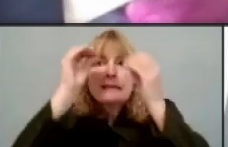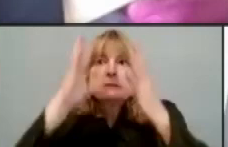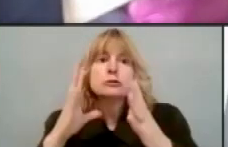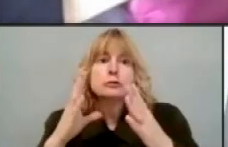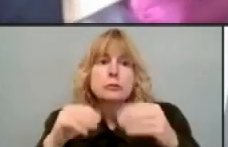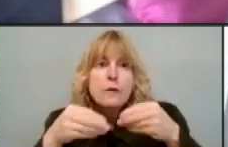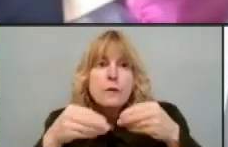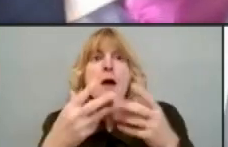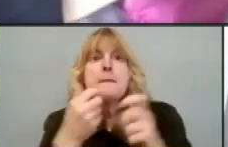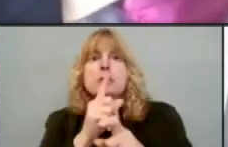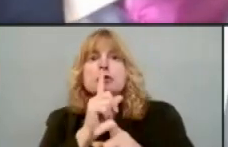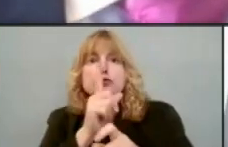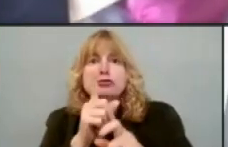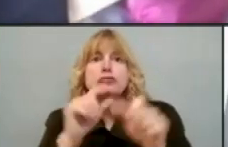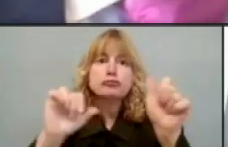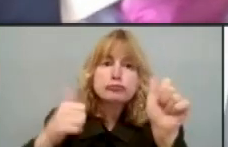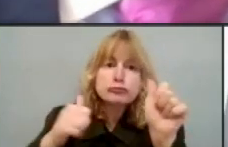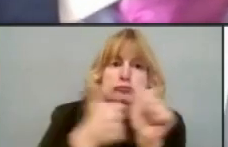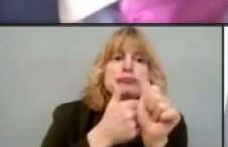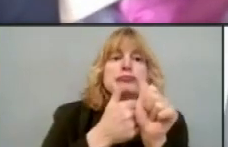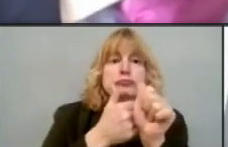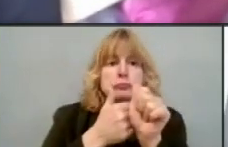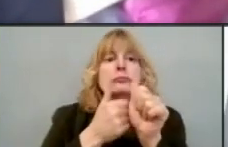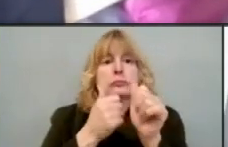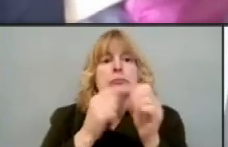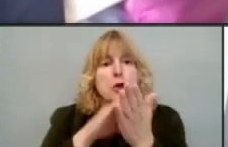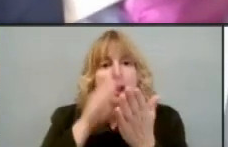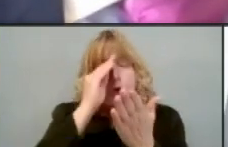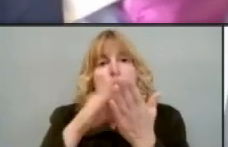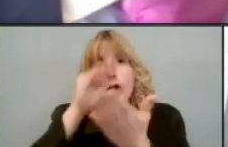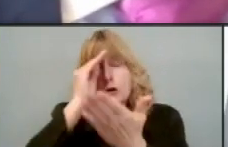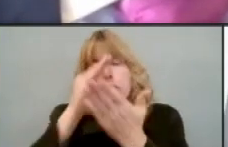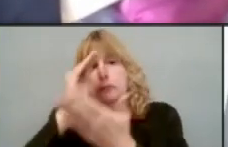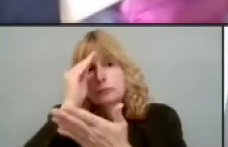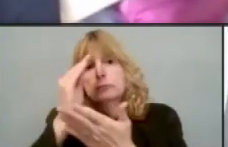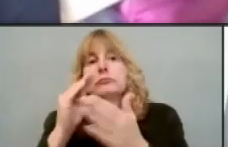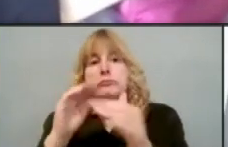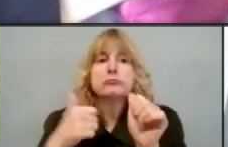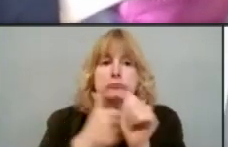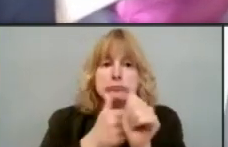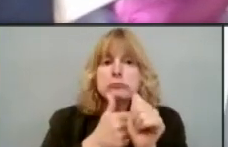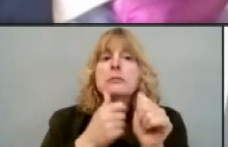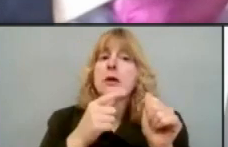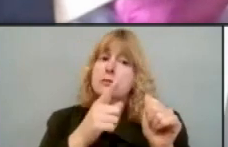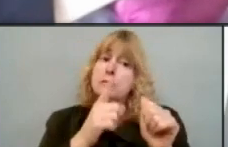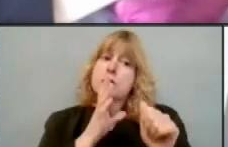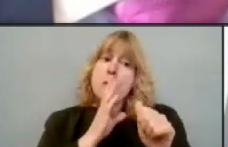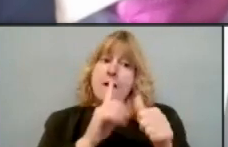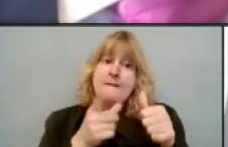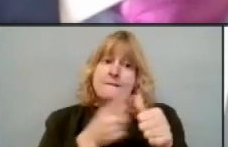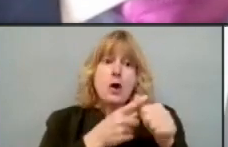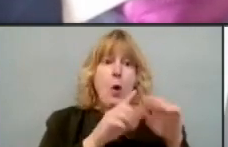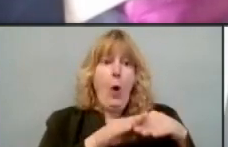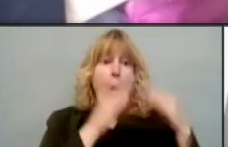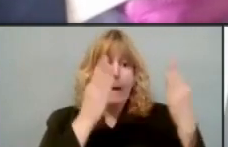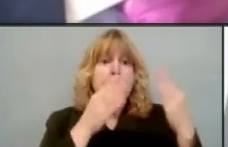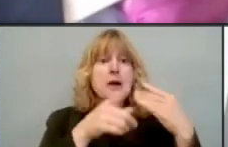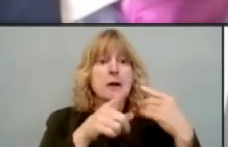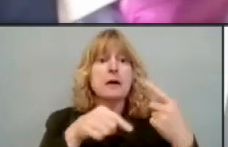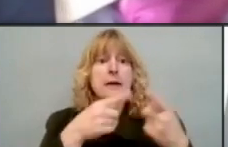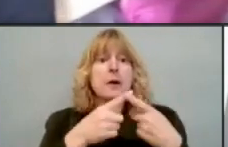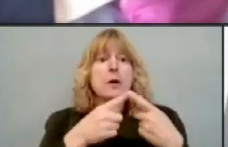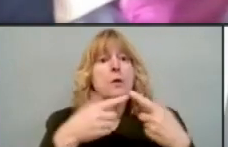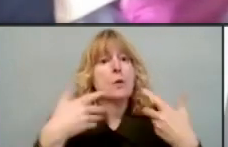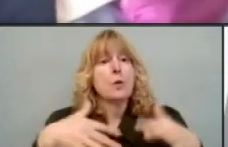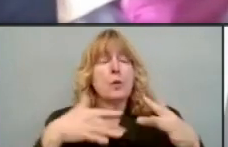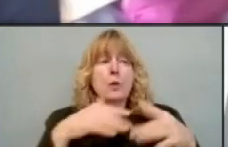covered. But you spoke a lot early on with the opening about how impactful the pandemic has